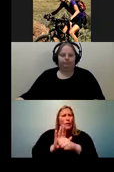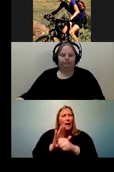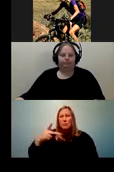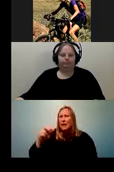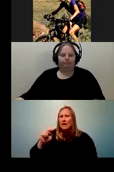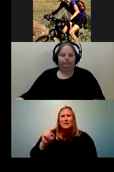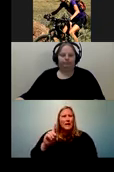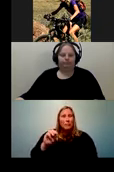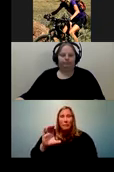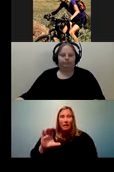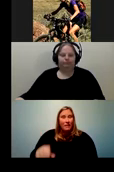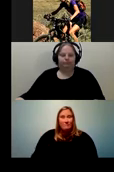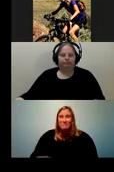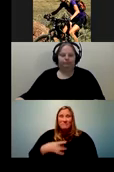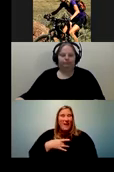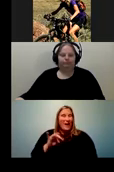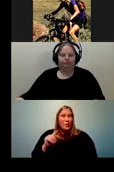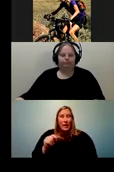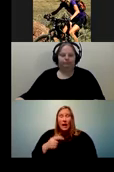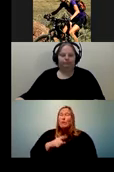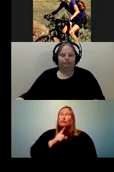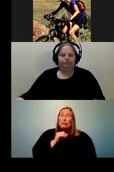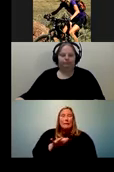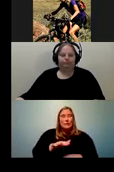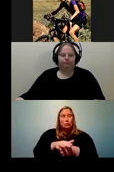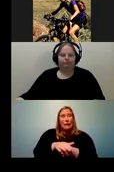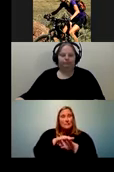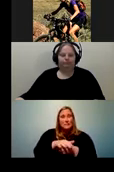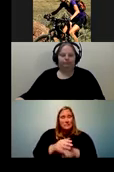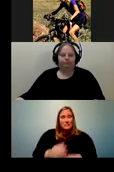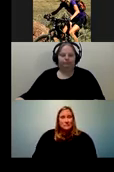bit. It's stressing me out.